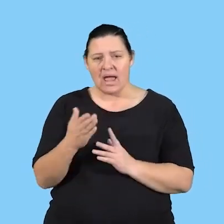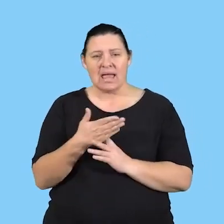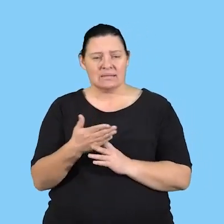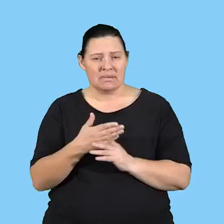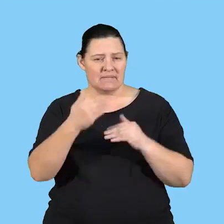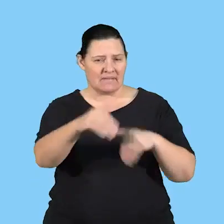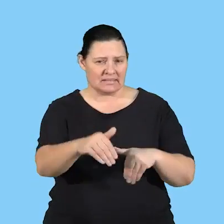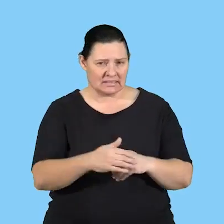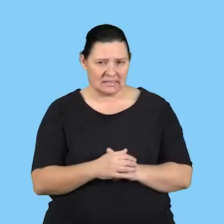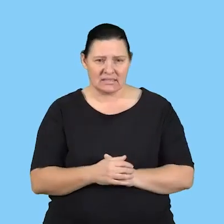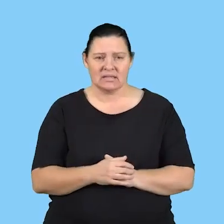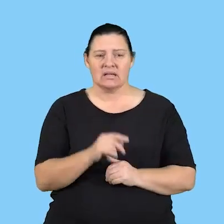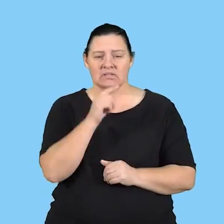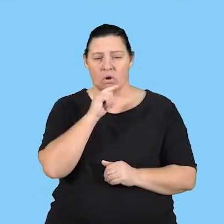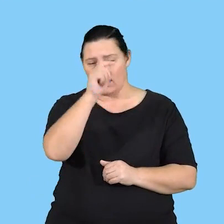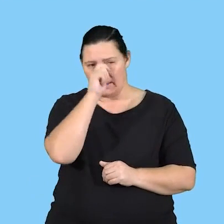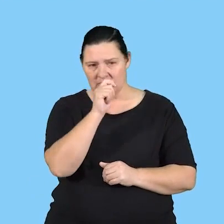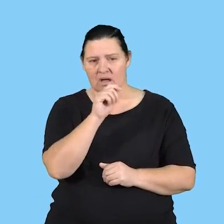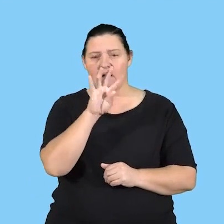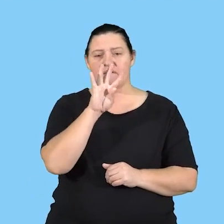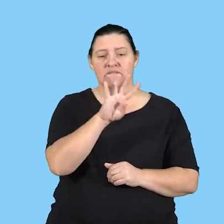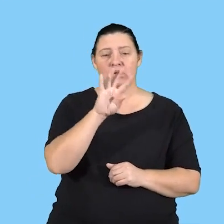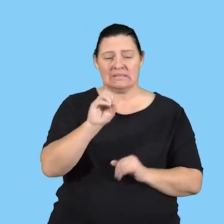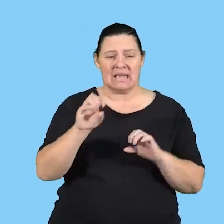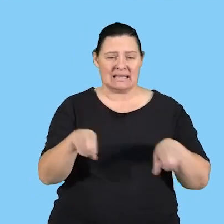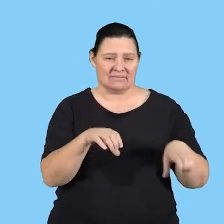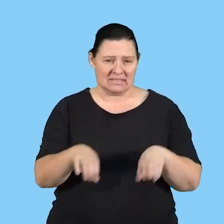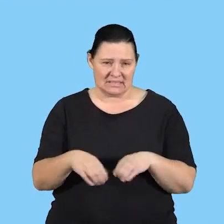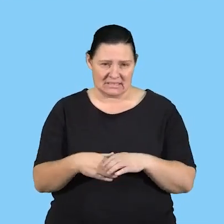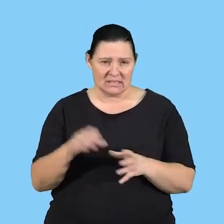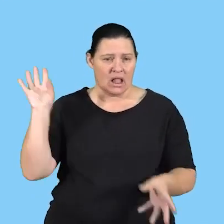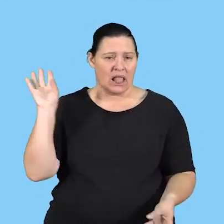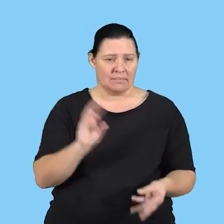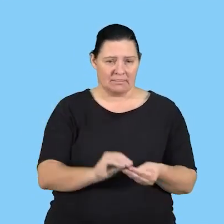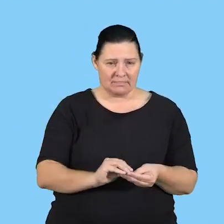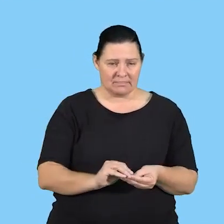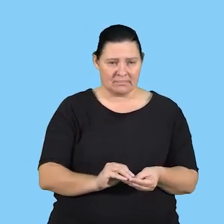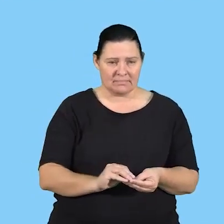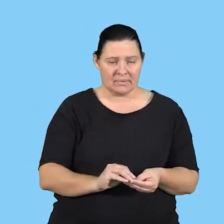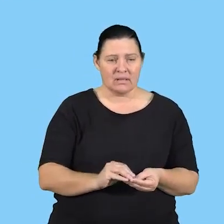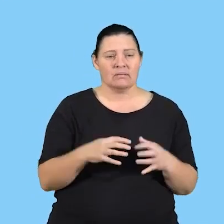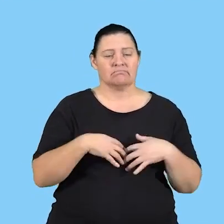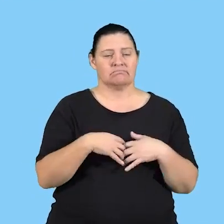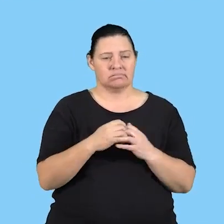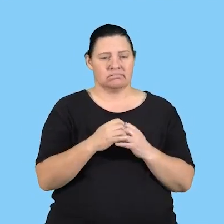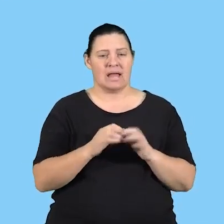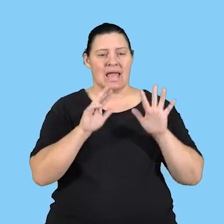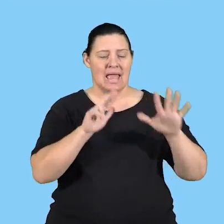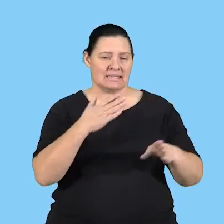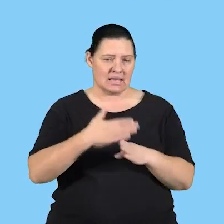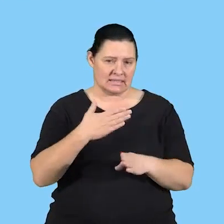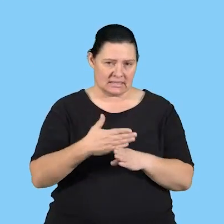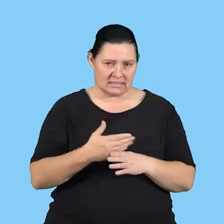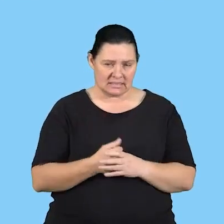intermediate phase, you will notice that in CAPS there were 40 activities altogether that made up those 8